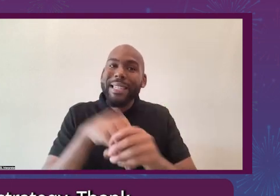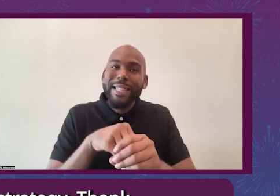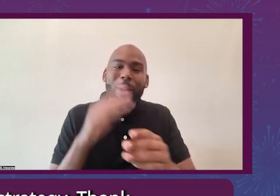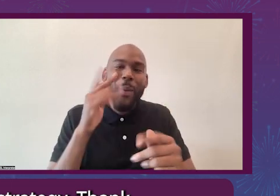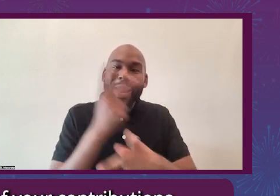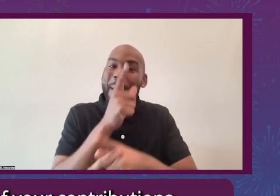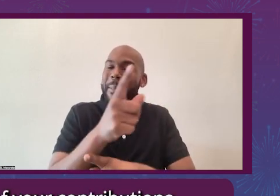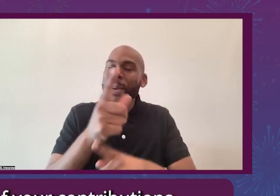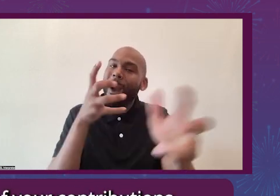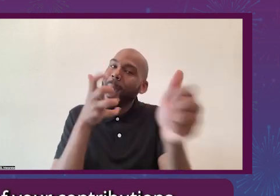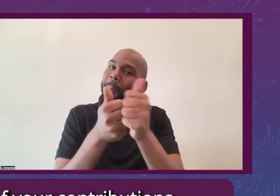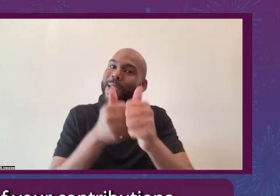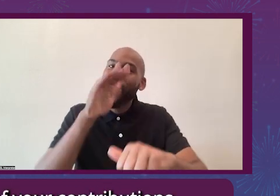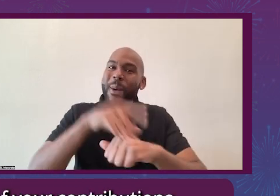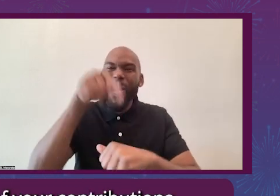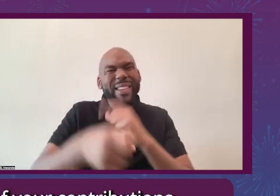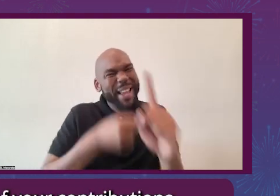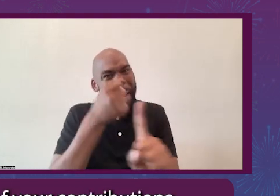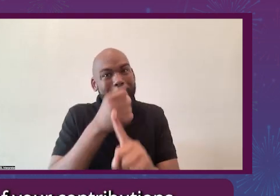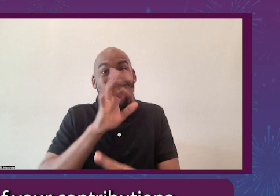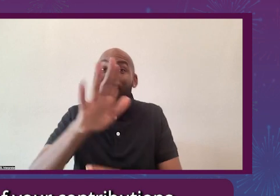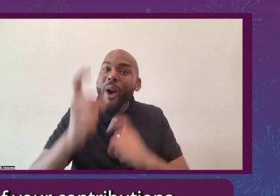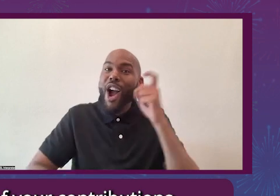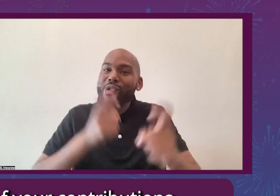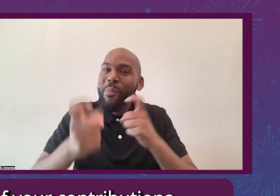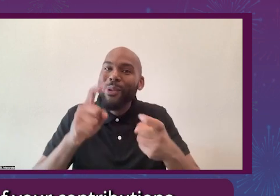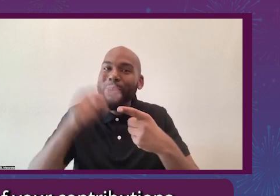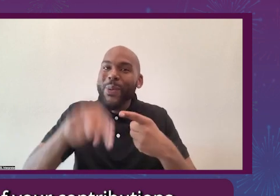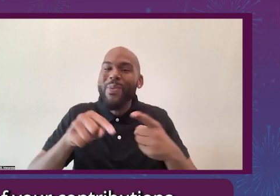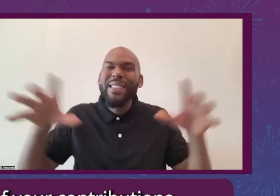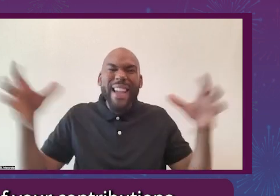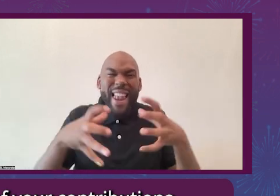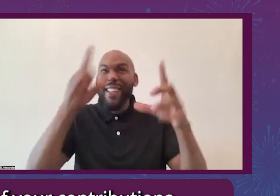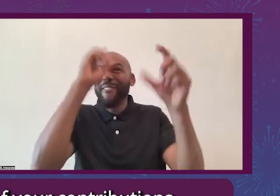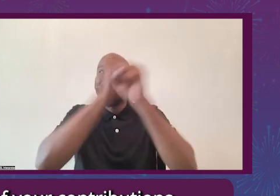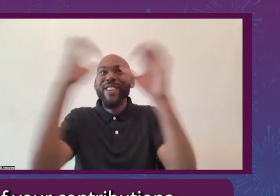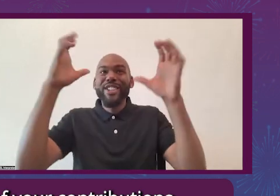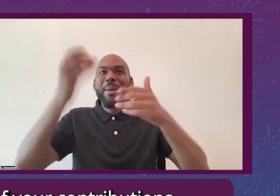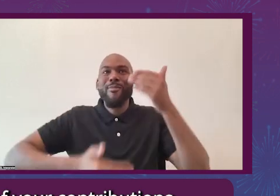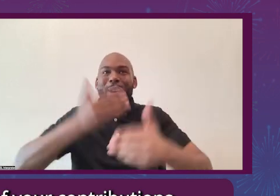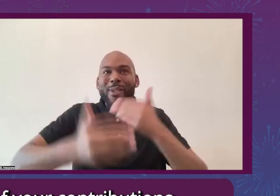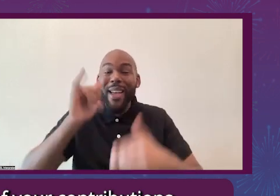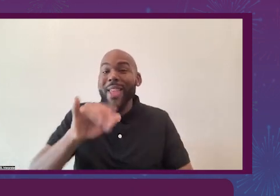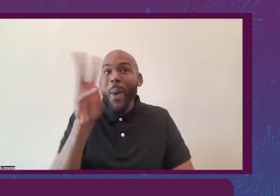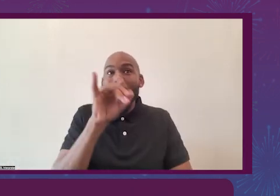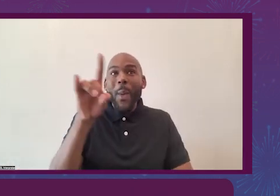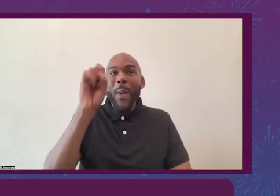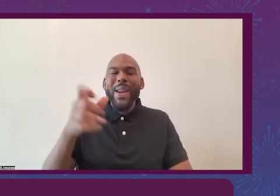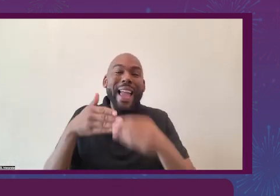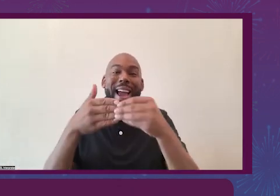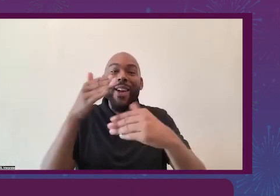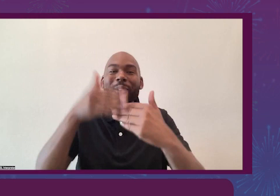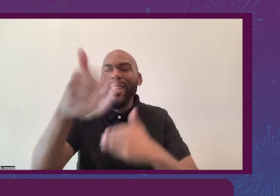who participated. We will keep you updated on the tangible impact of your contributions to this collective vision of progress that WID